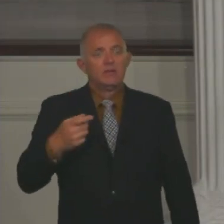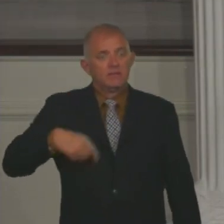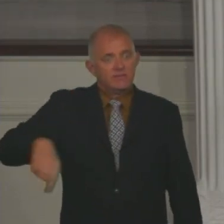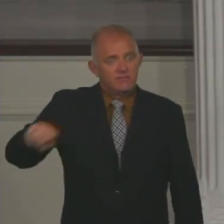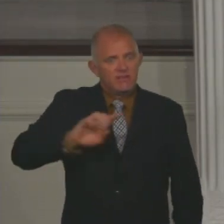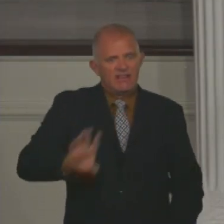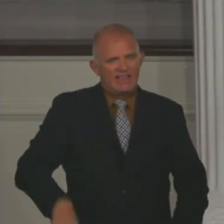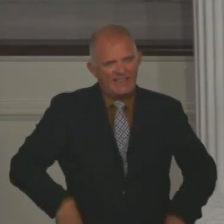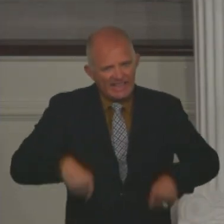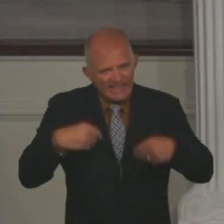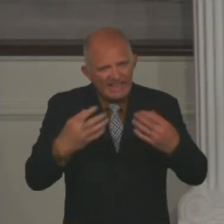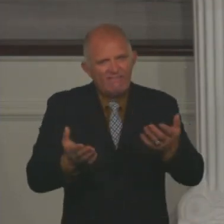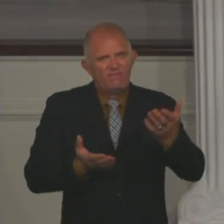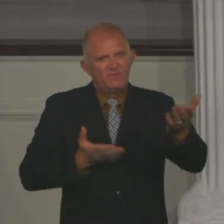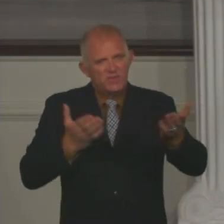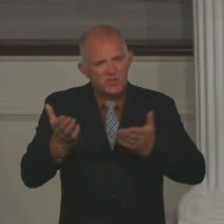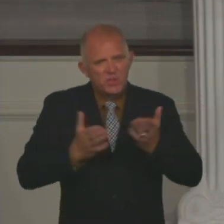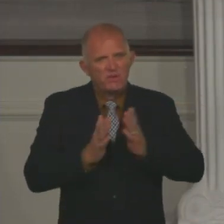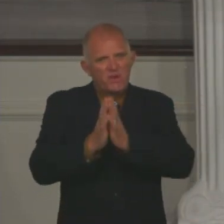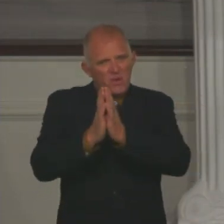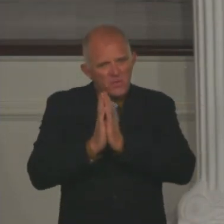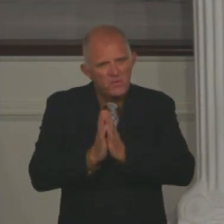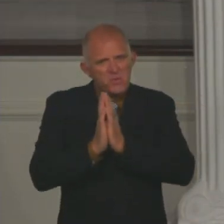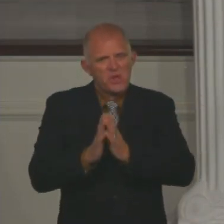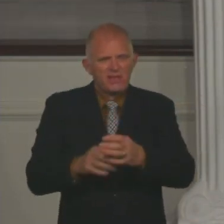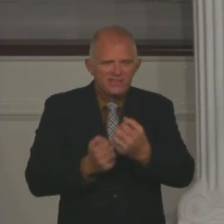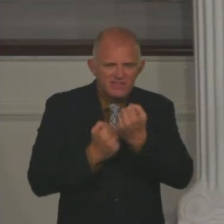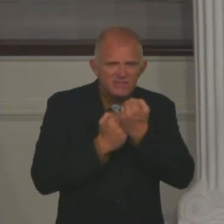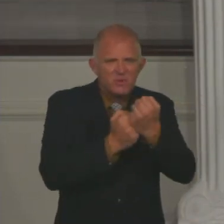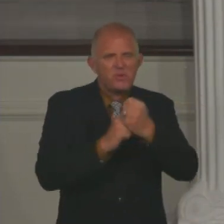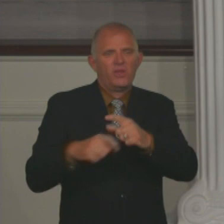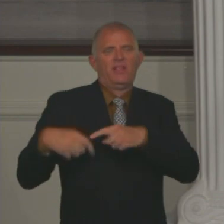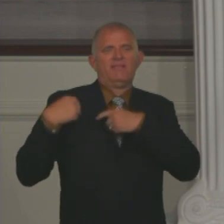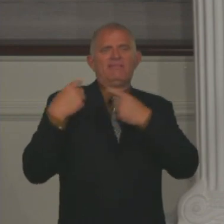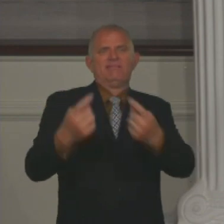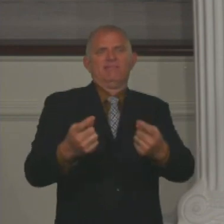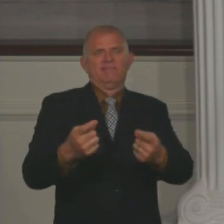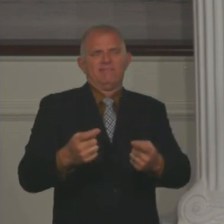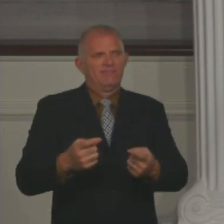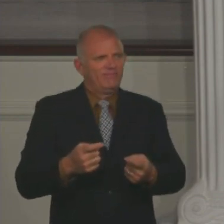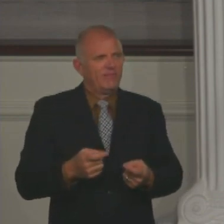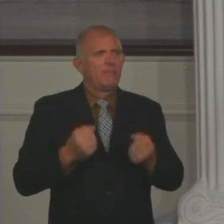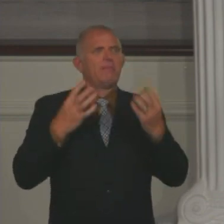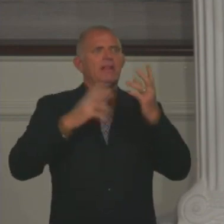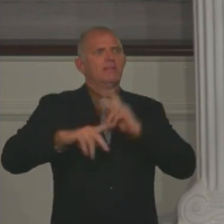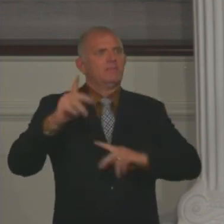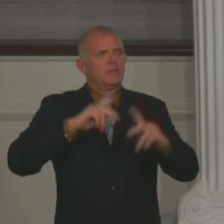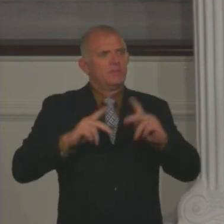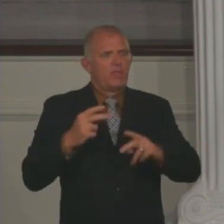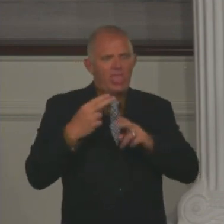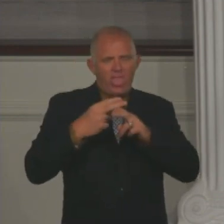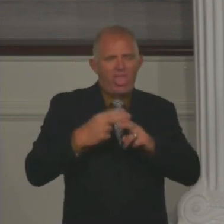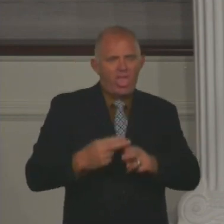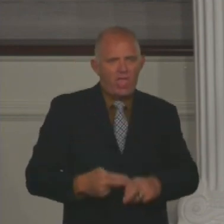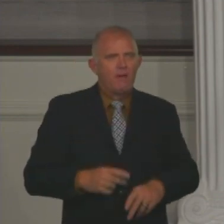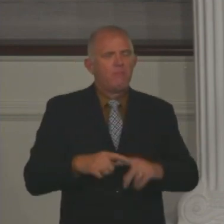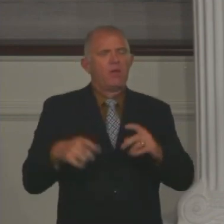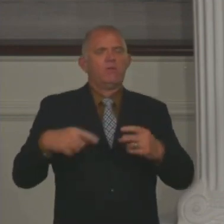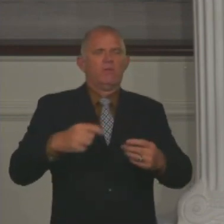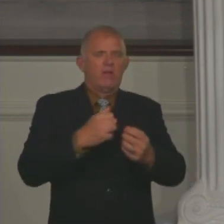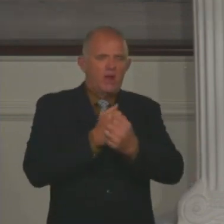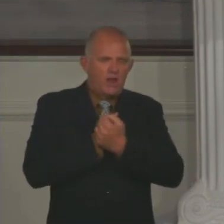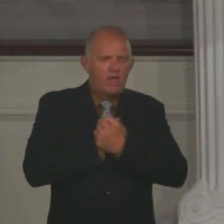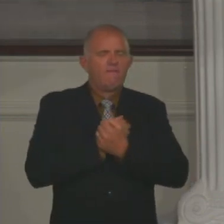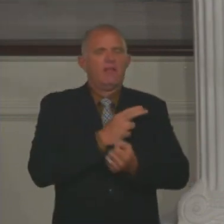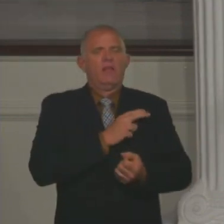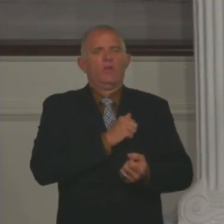praying for the college and have supported all these years. I think of several people and they just, they love the school. I talked to